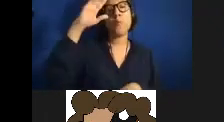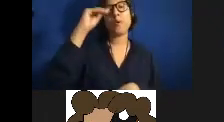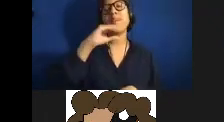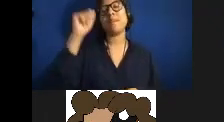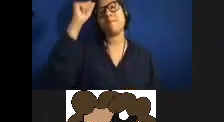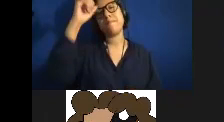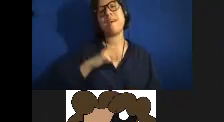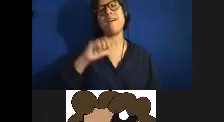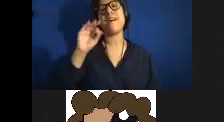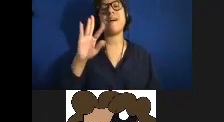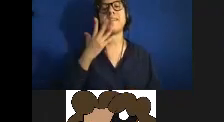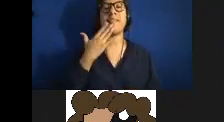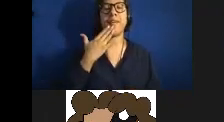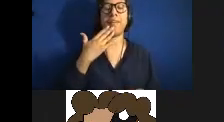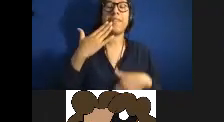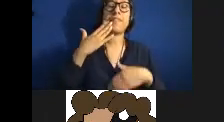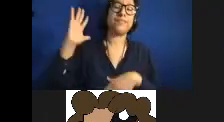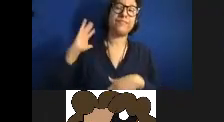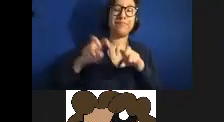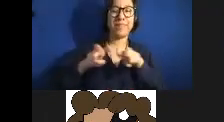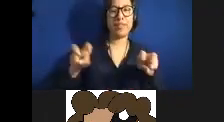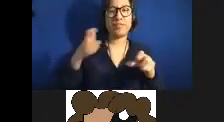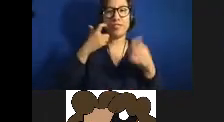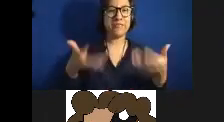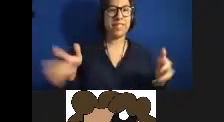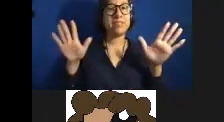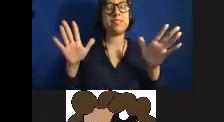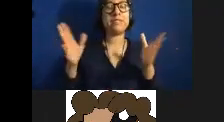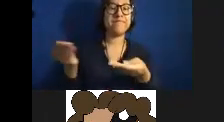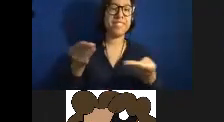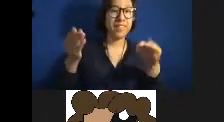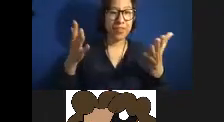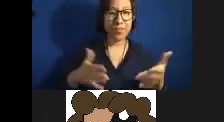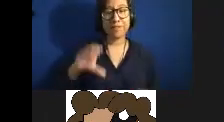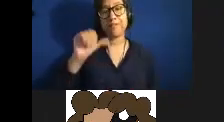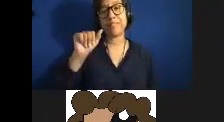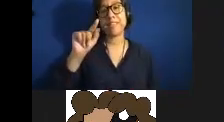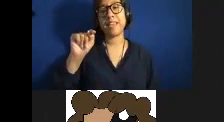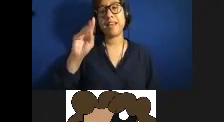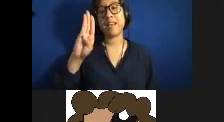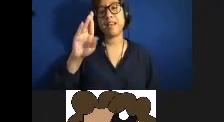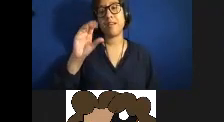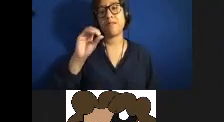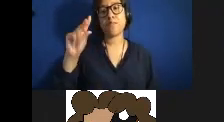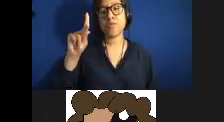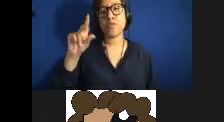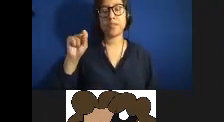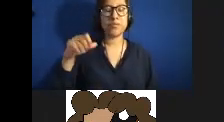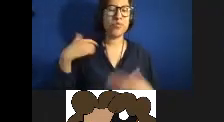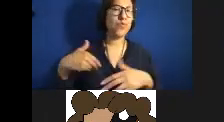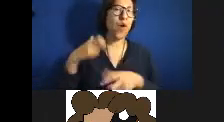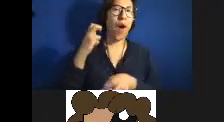Thank you to all of the previous panelists. Facilitator Kat Brooks is a hard act to